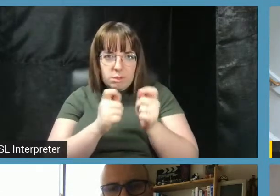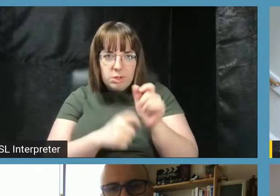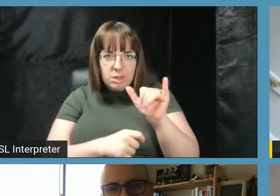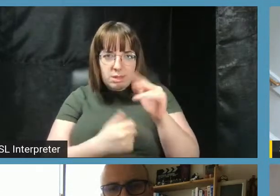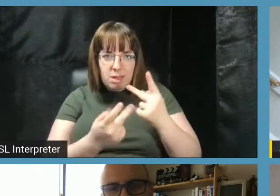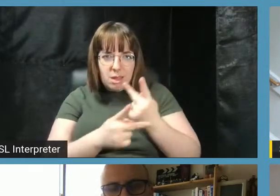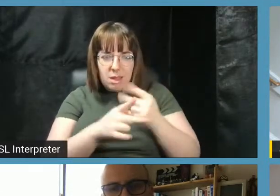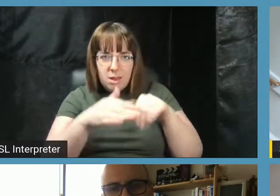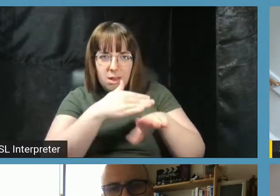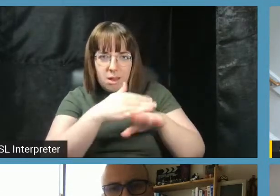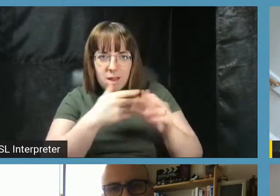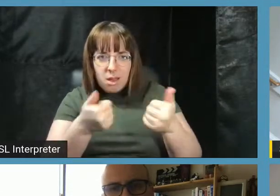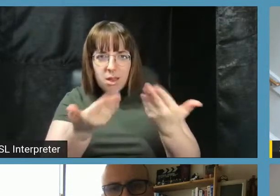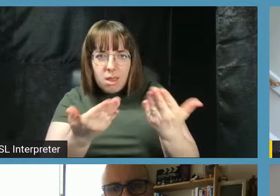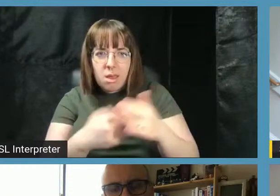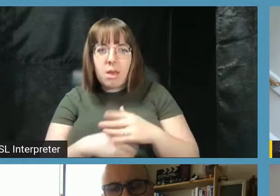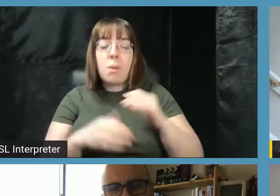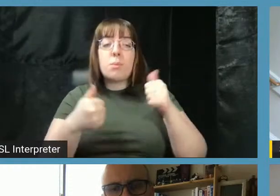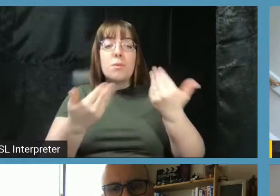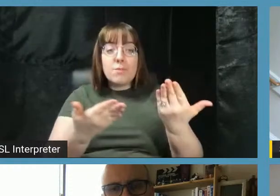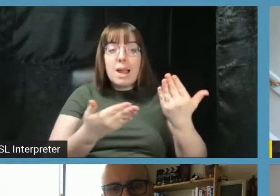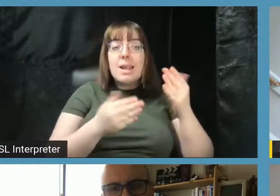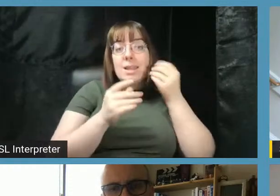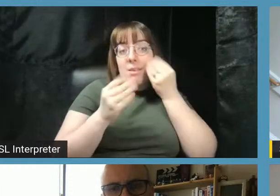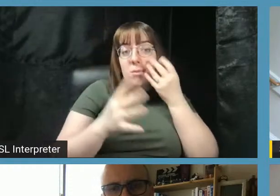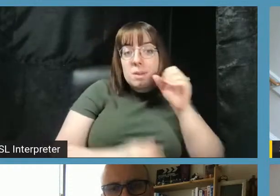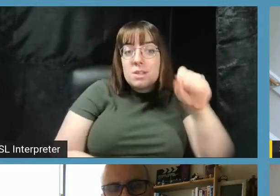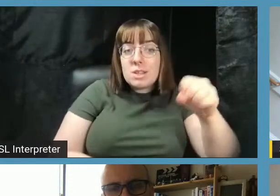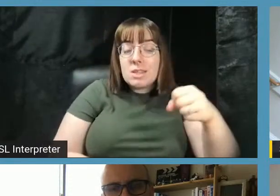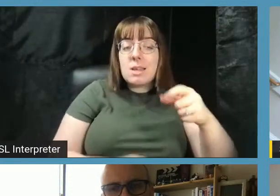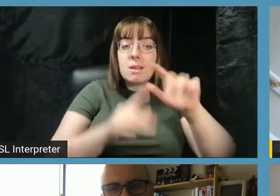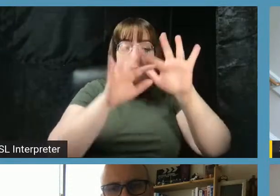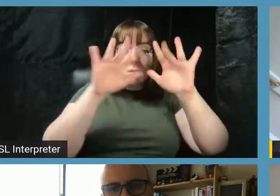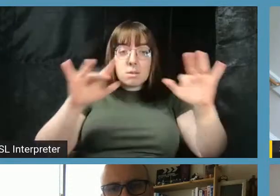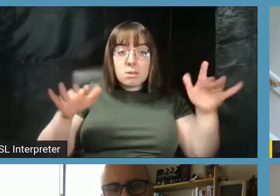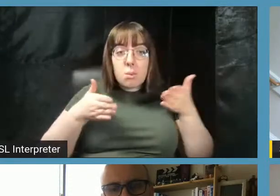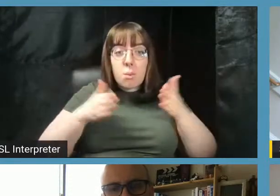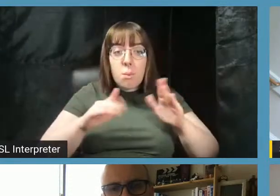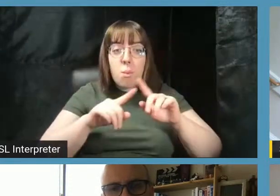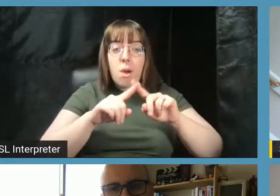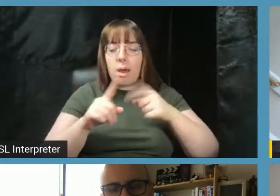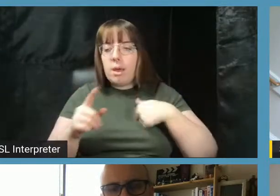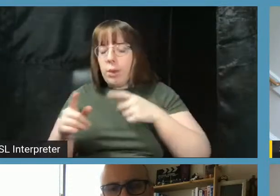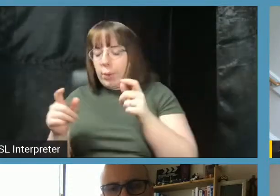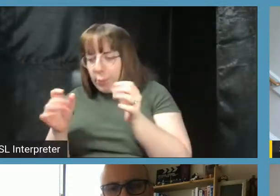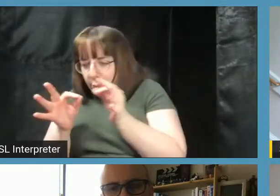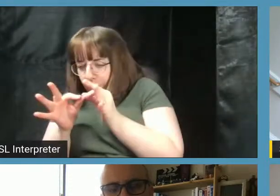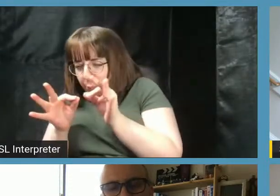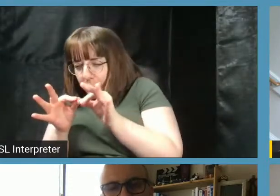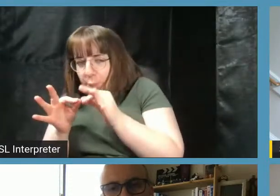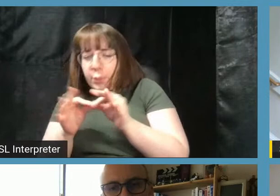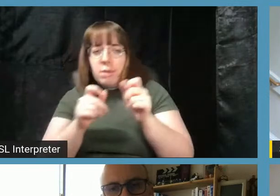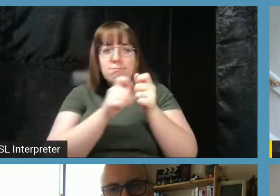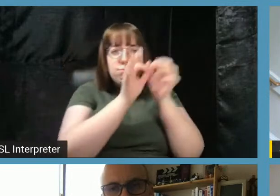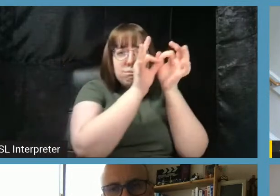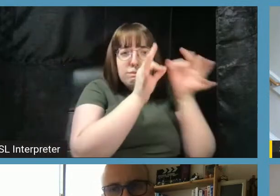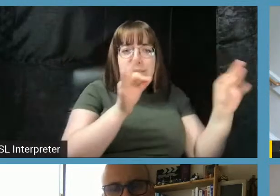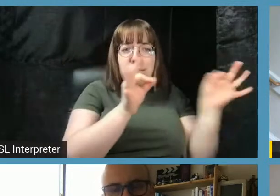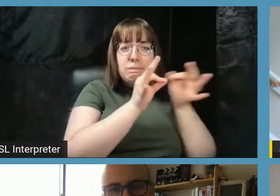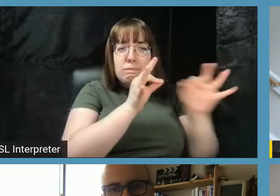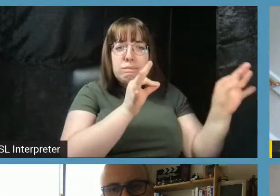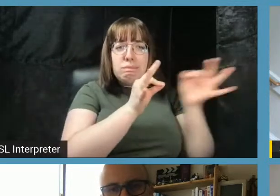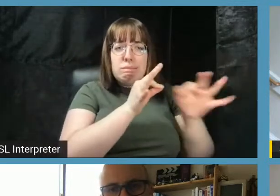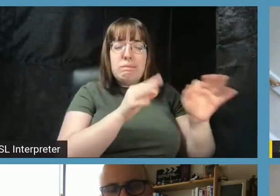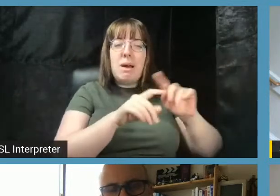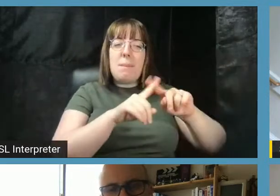so that you're providing the information in a variety of ways: print, large print, high contrast, braille, speech, etc. But